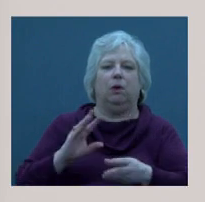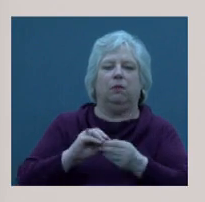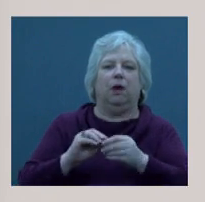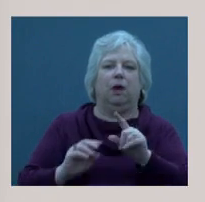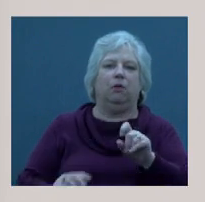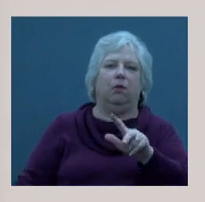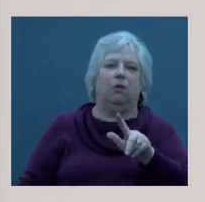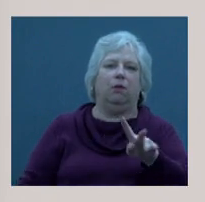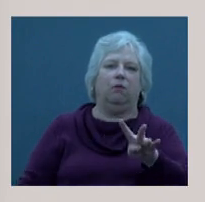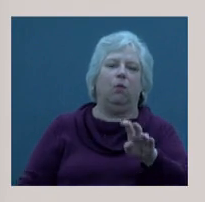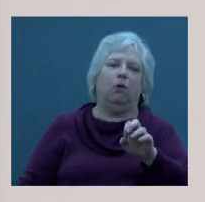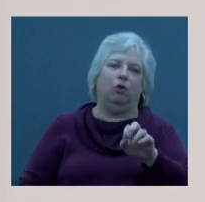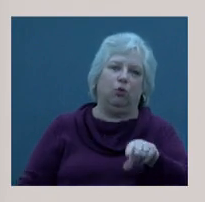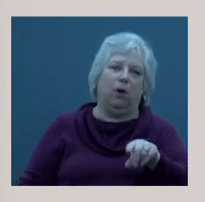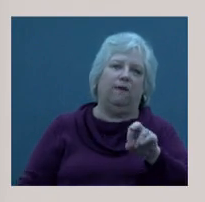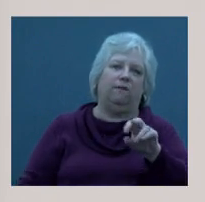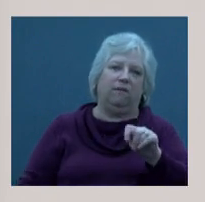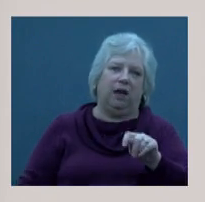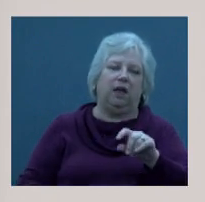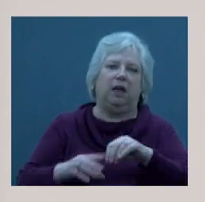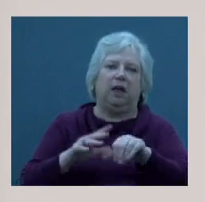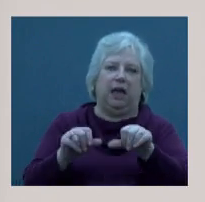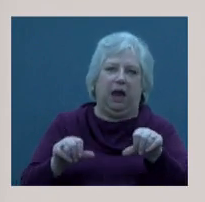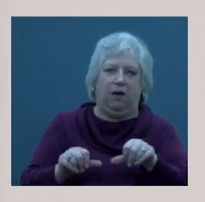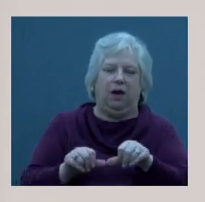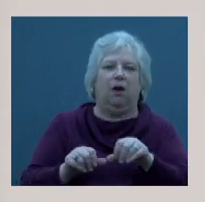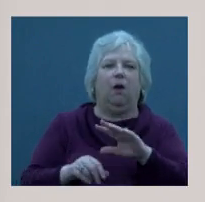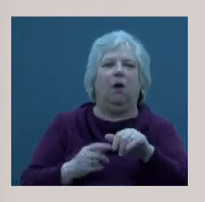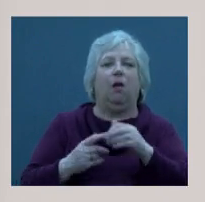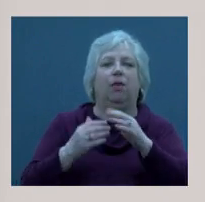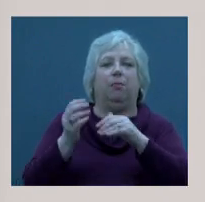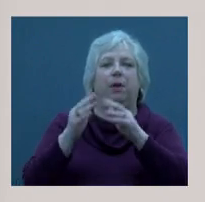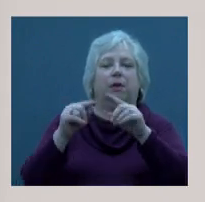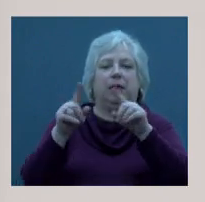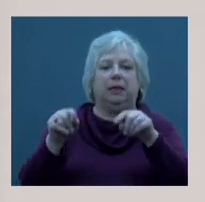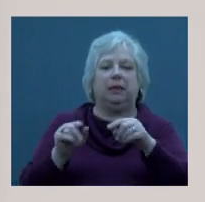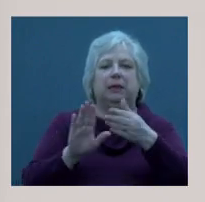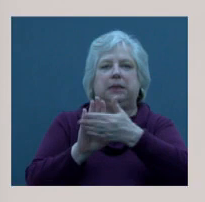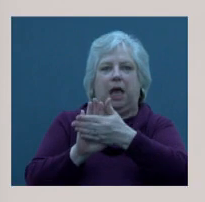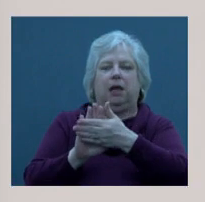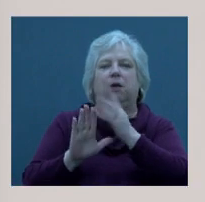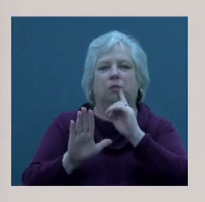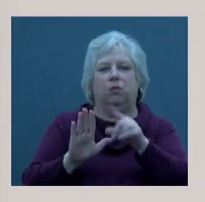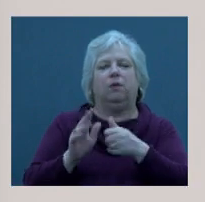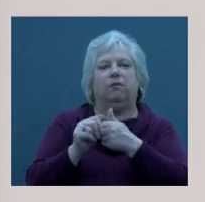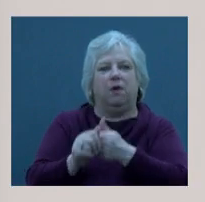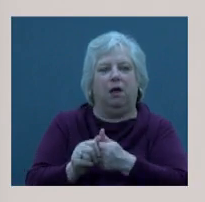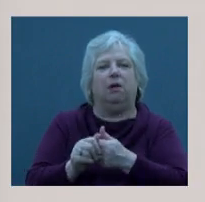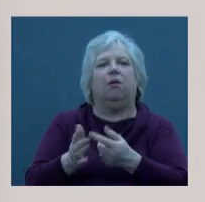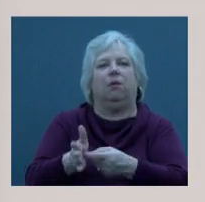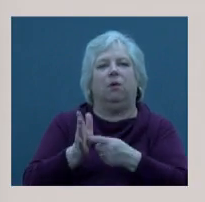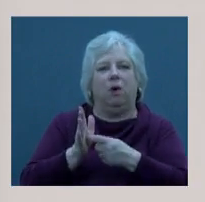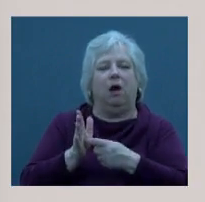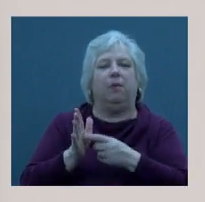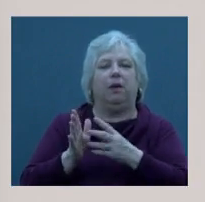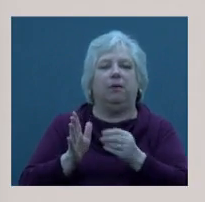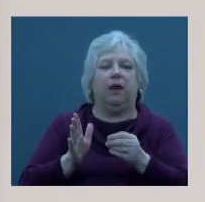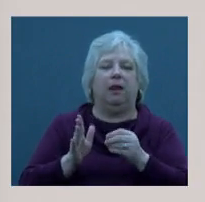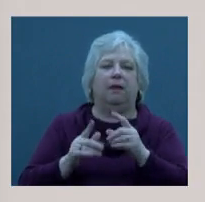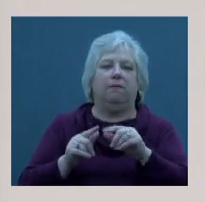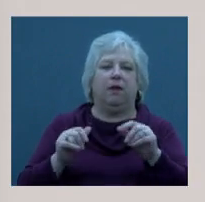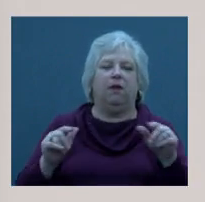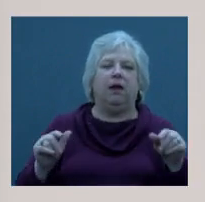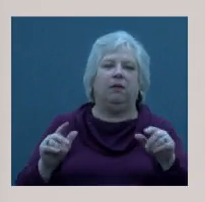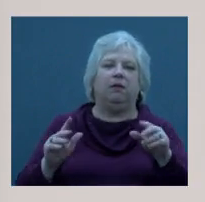134 square feet in area. All the building signage would be in compliance with the commercial building standards, and the